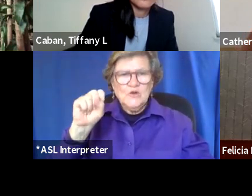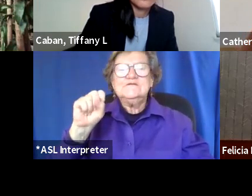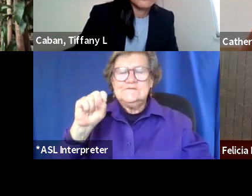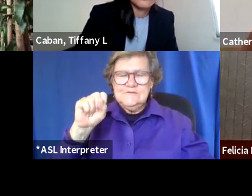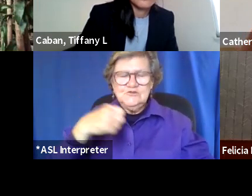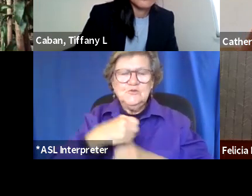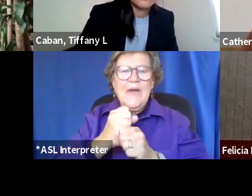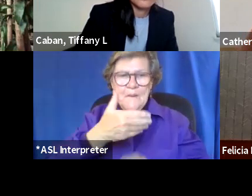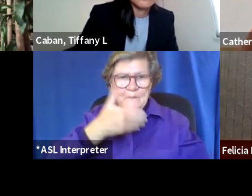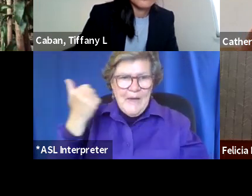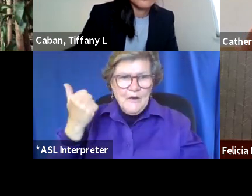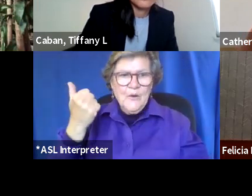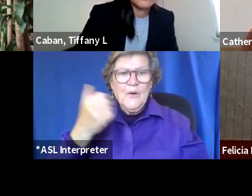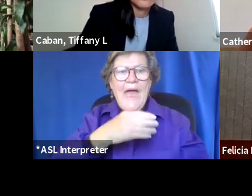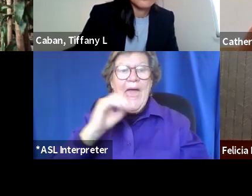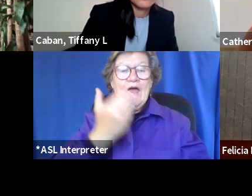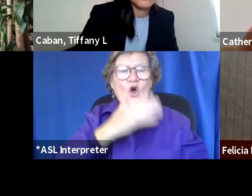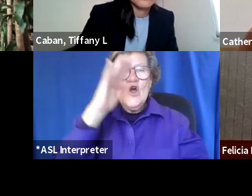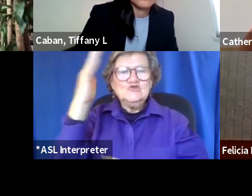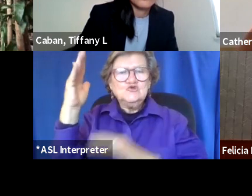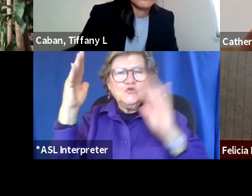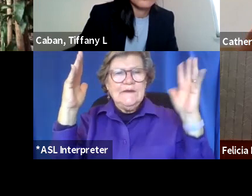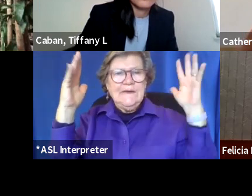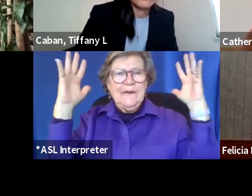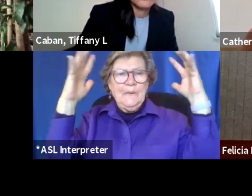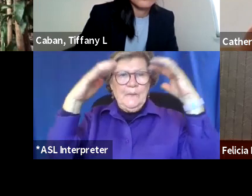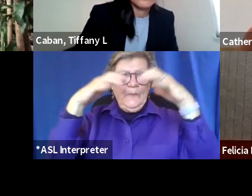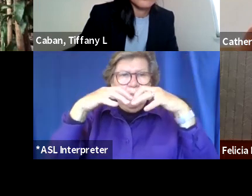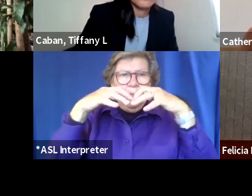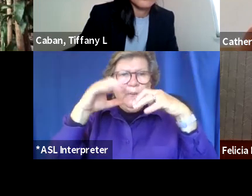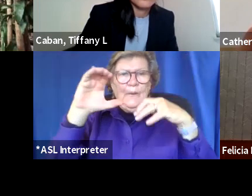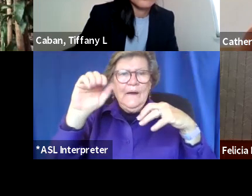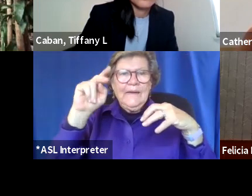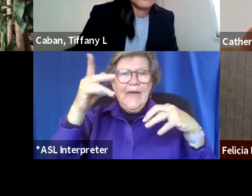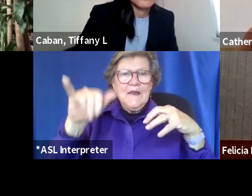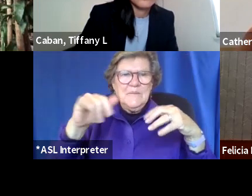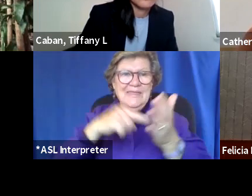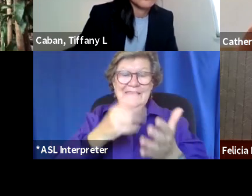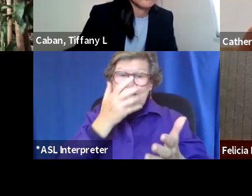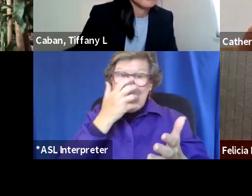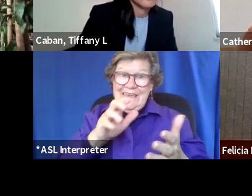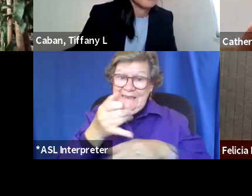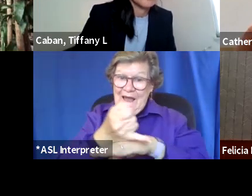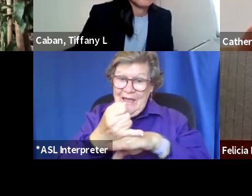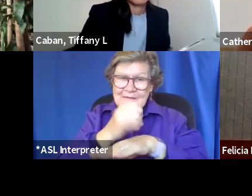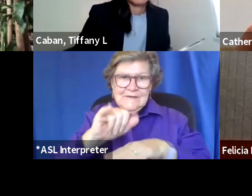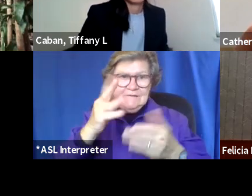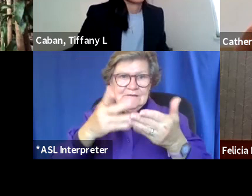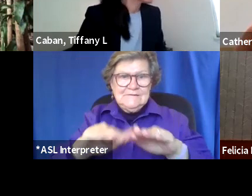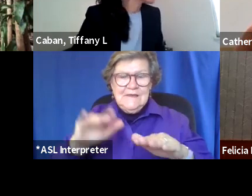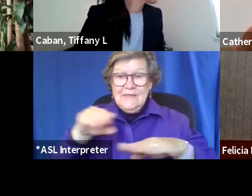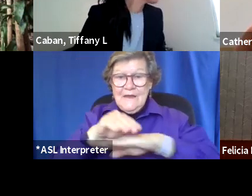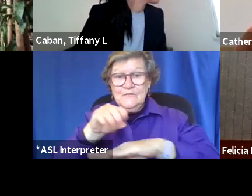canopy. We need to make sure that we have shade, that we address these heat islands here as a city that affect lower